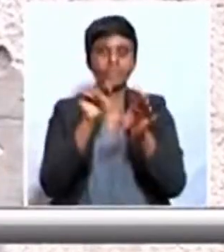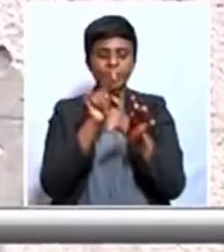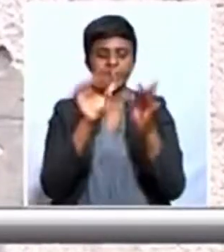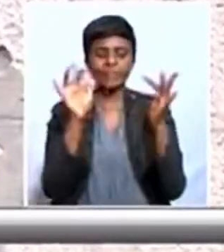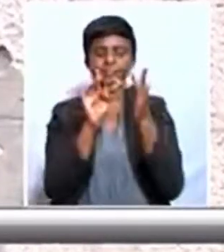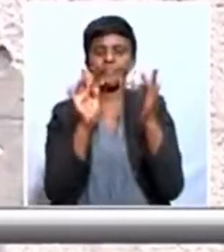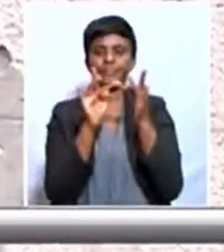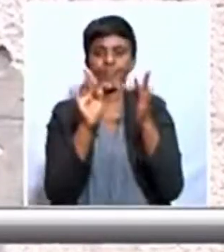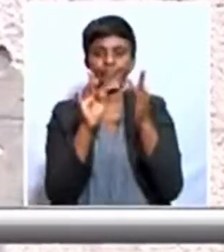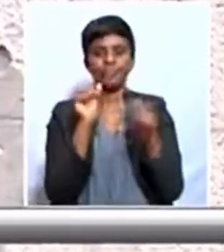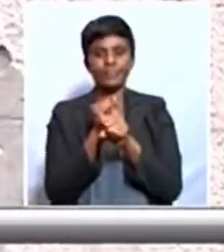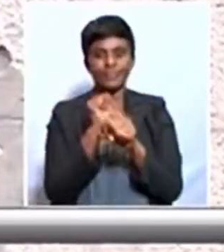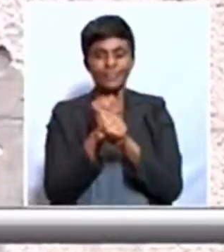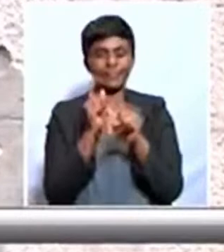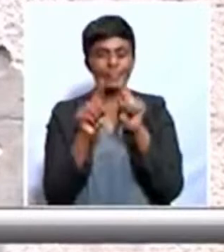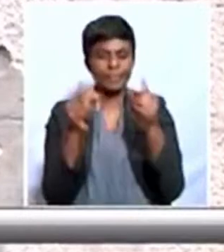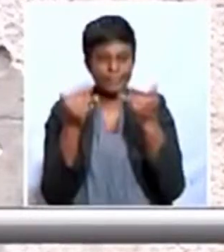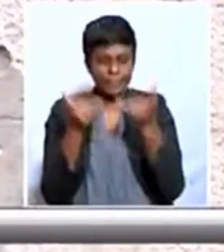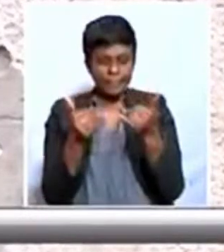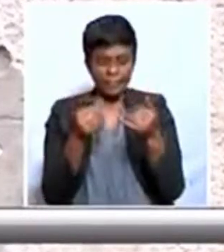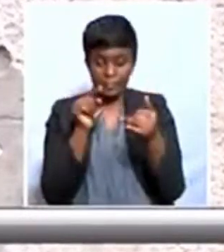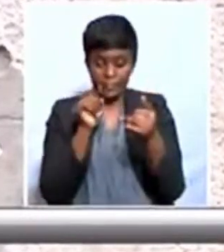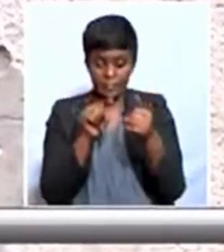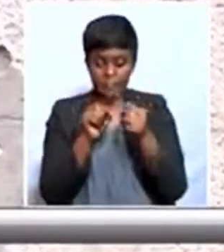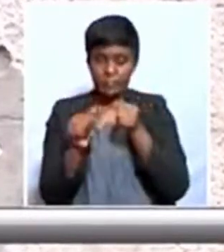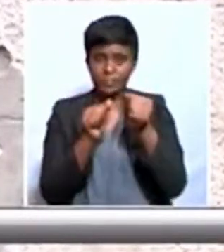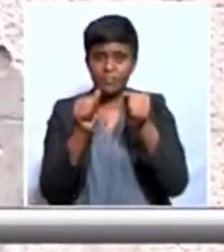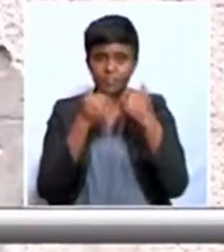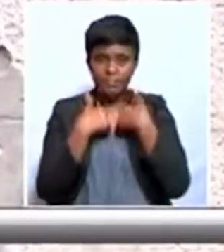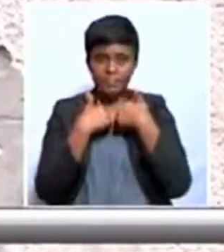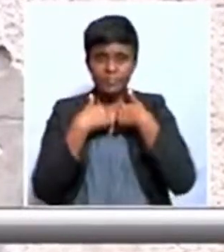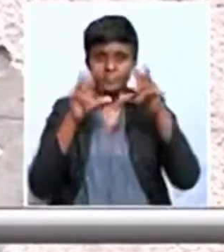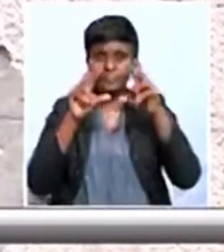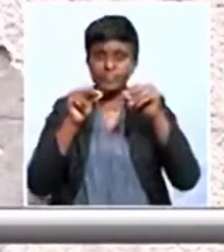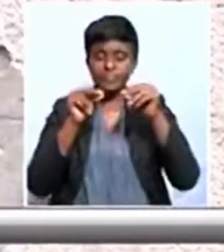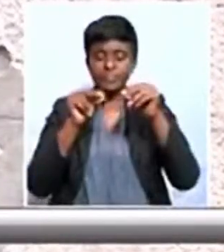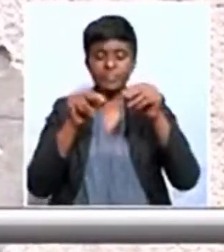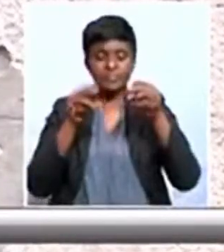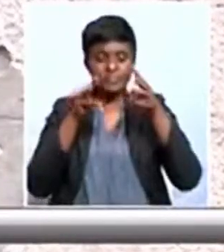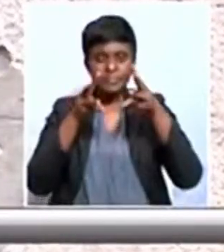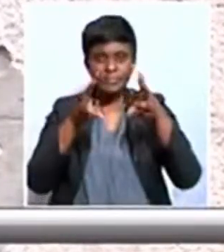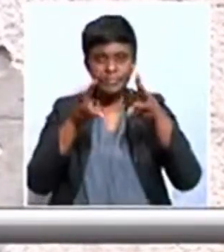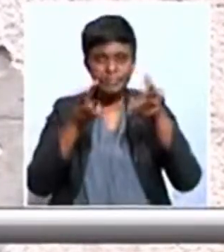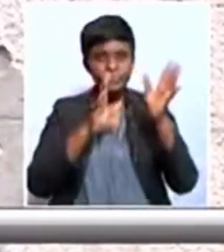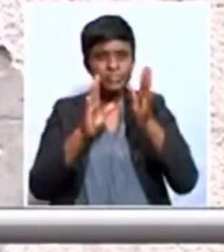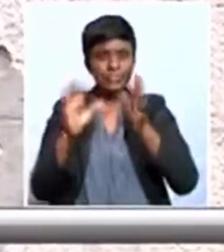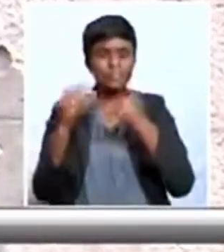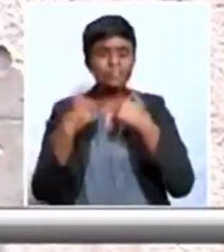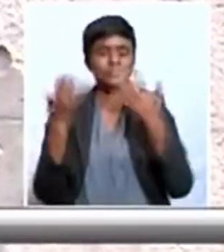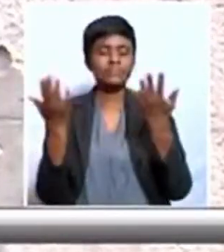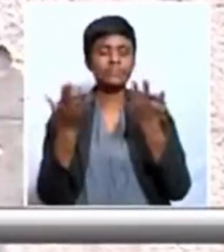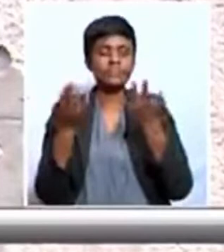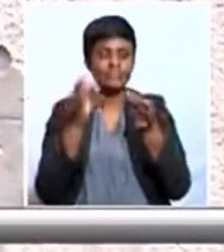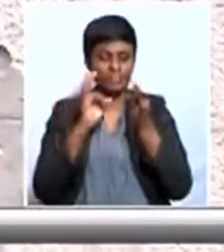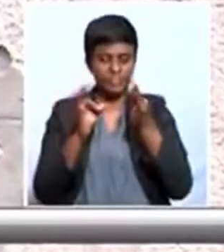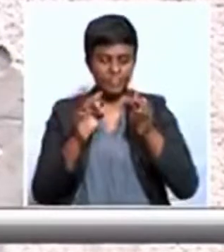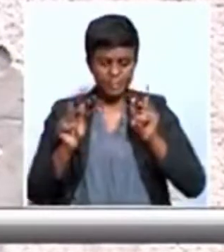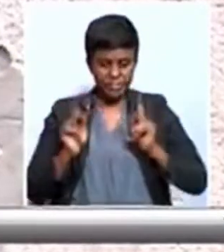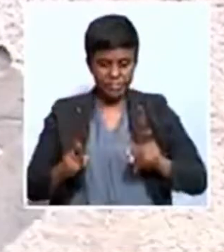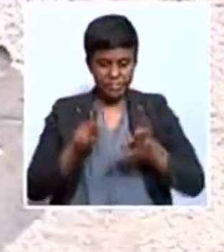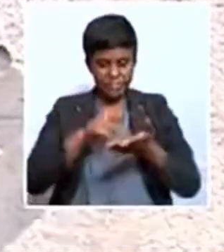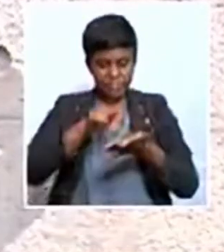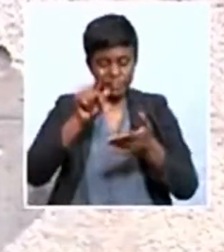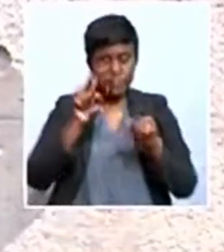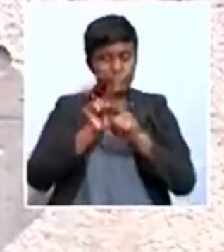system. However, this system has got no window where if a client pays and